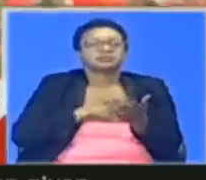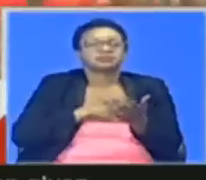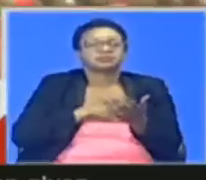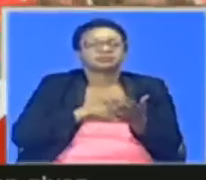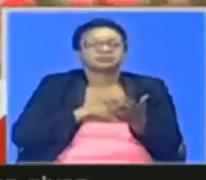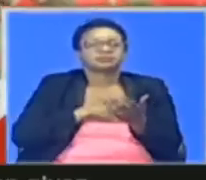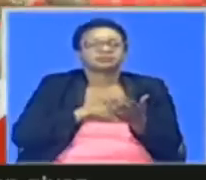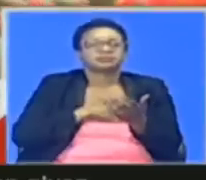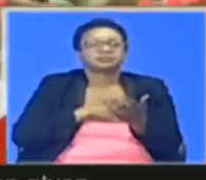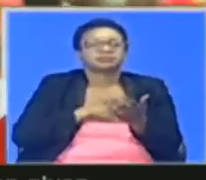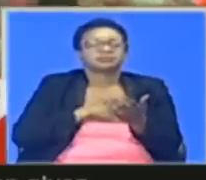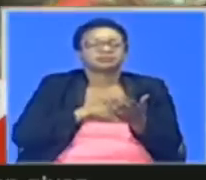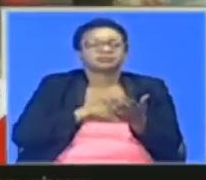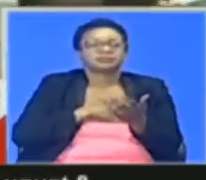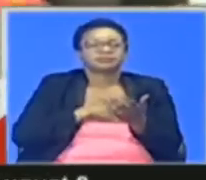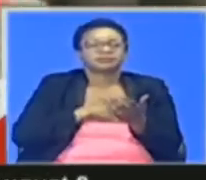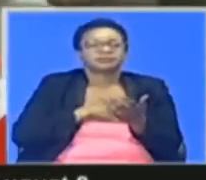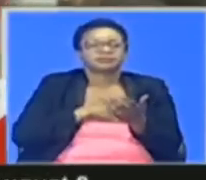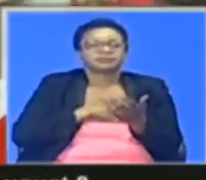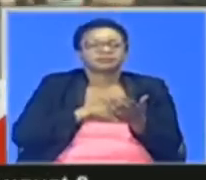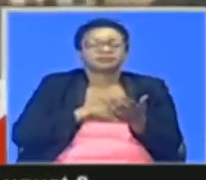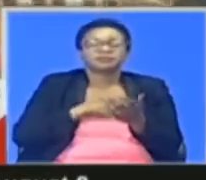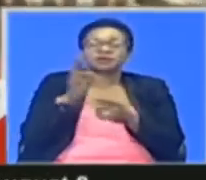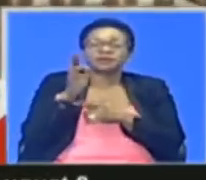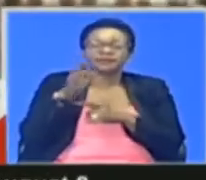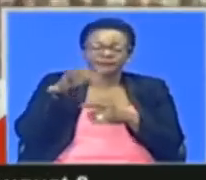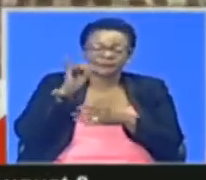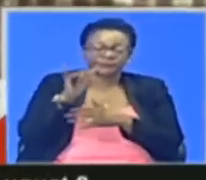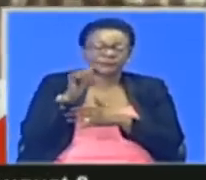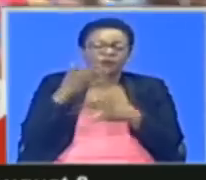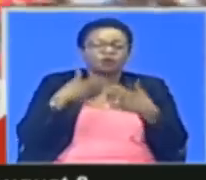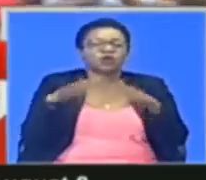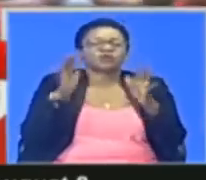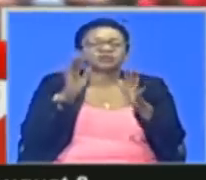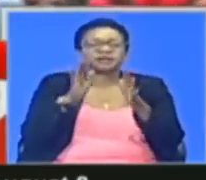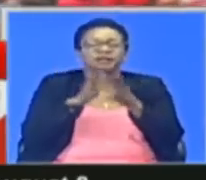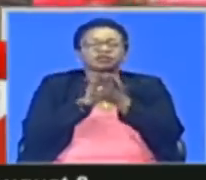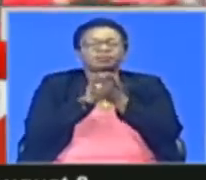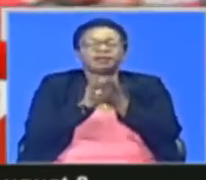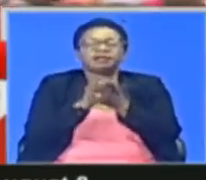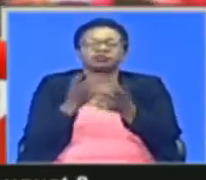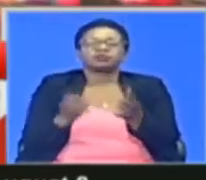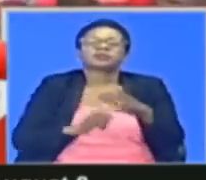wenzangu? Waweru lost in the Jubilee primaries to John Kiarie.